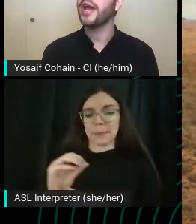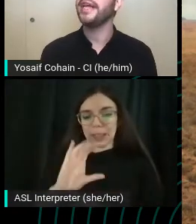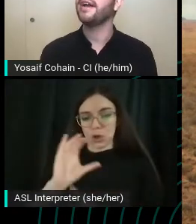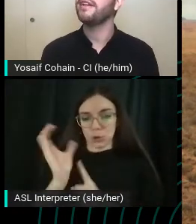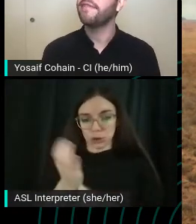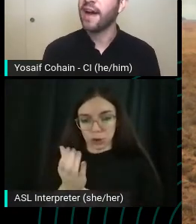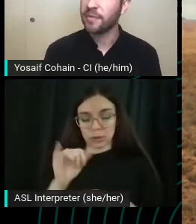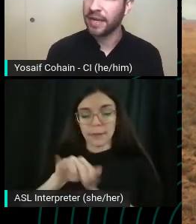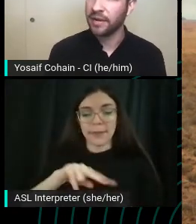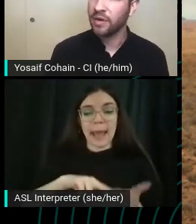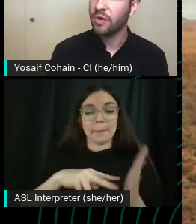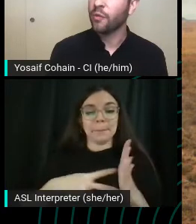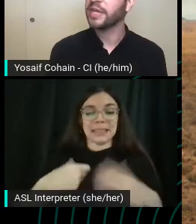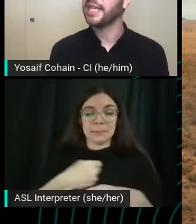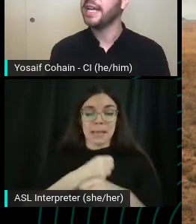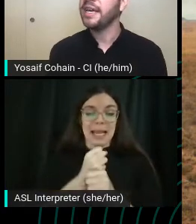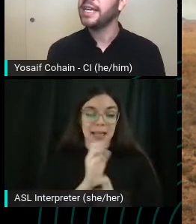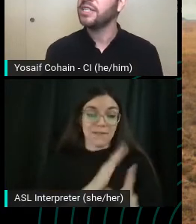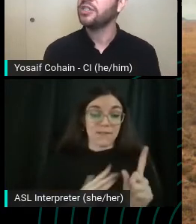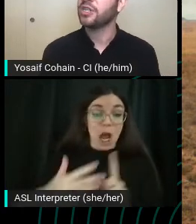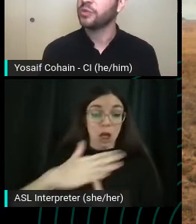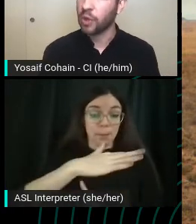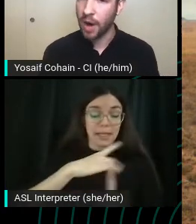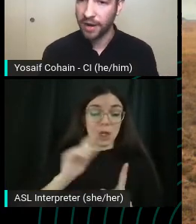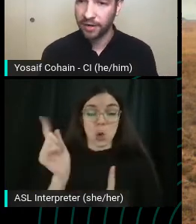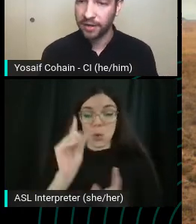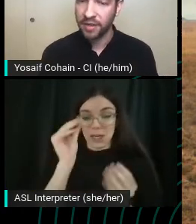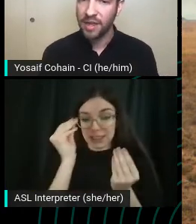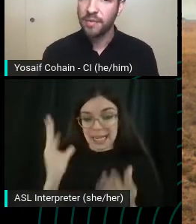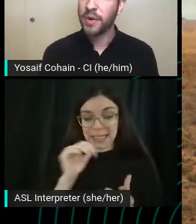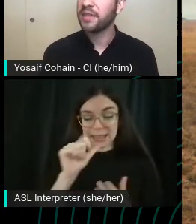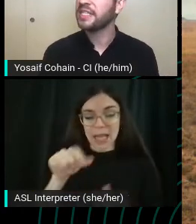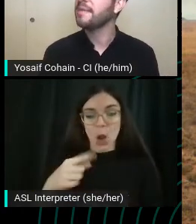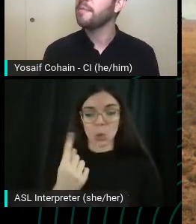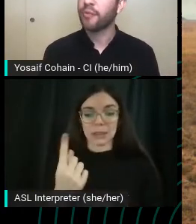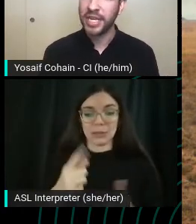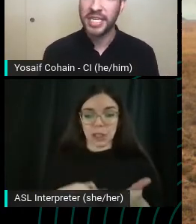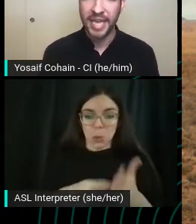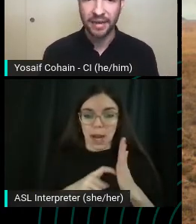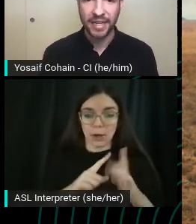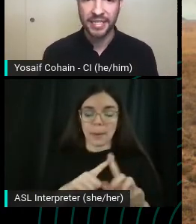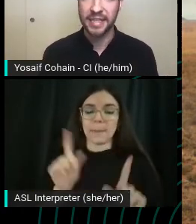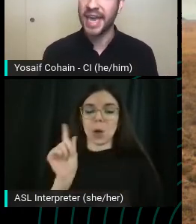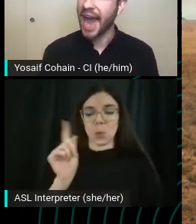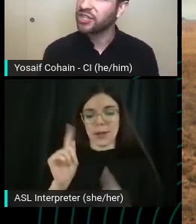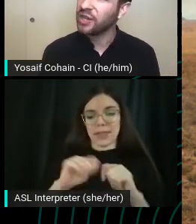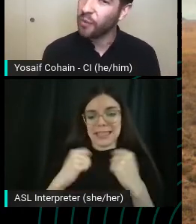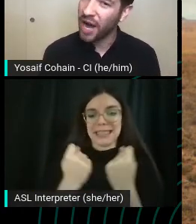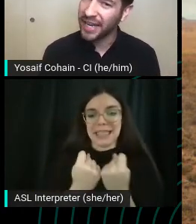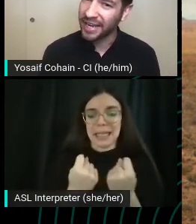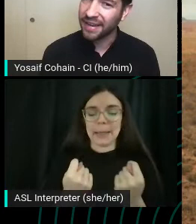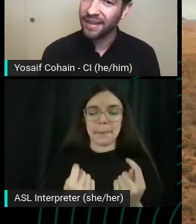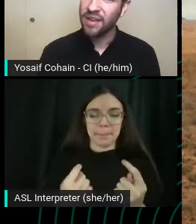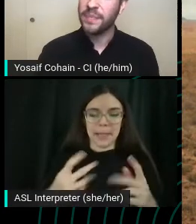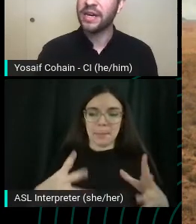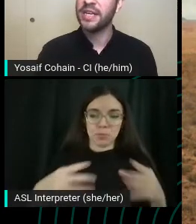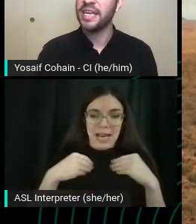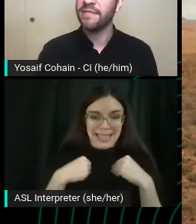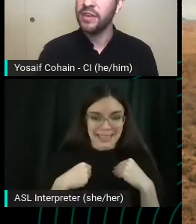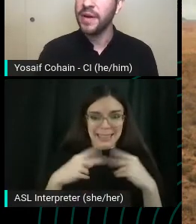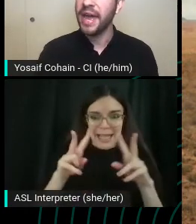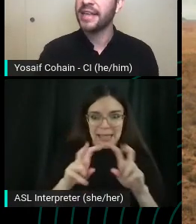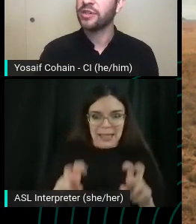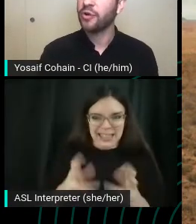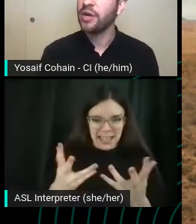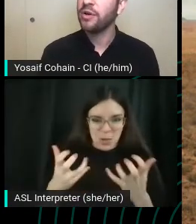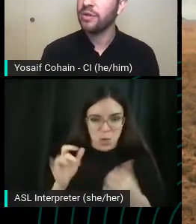means creating an environment where data isn't just required, but where the team embraces analytics. They actually want it because they